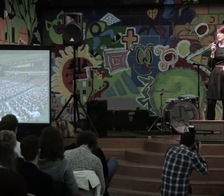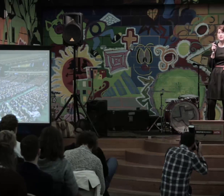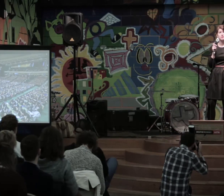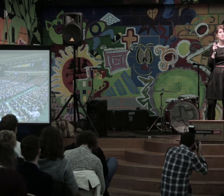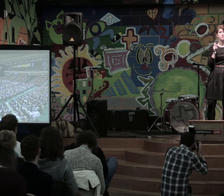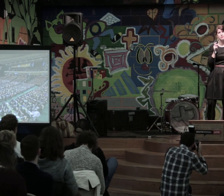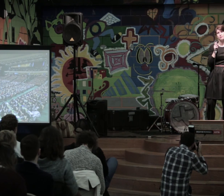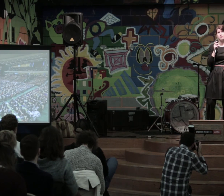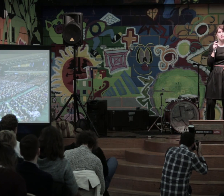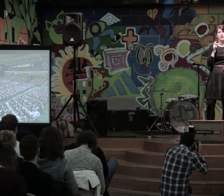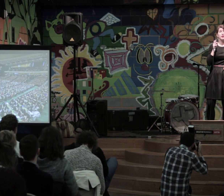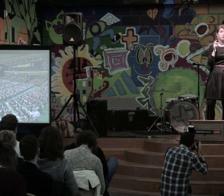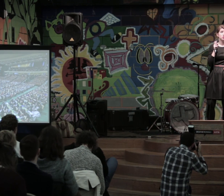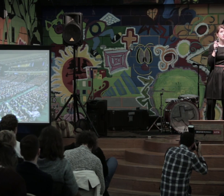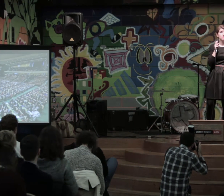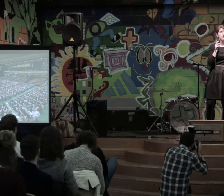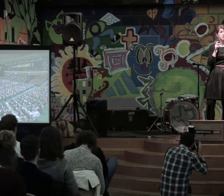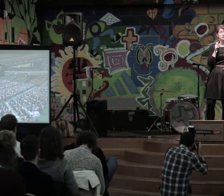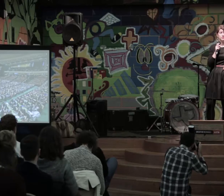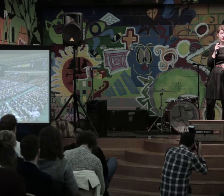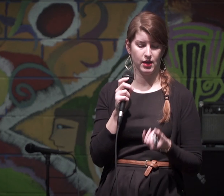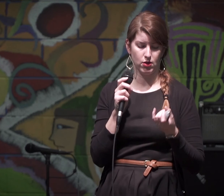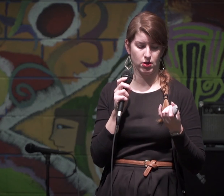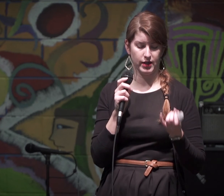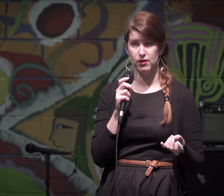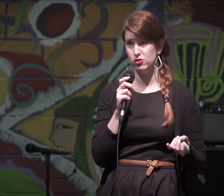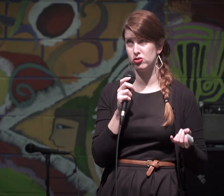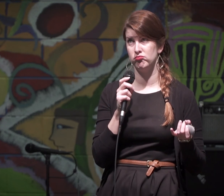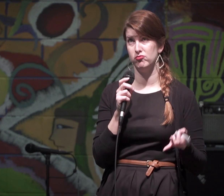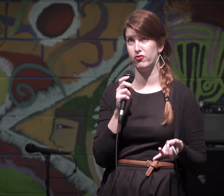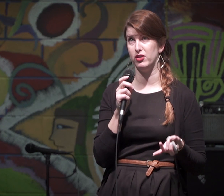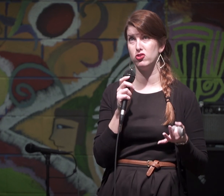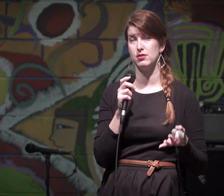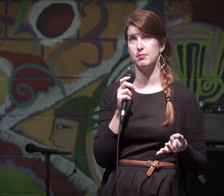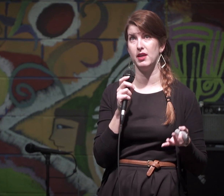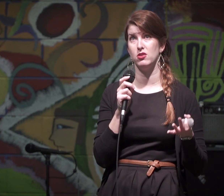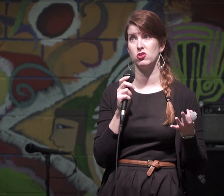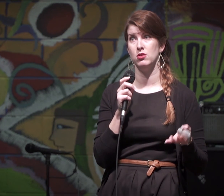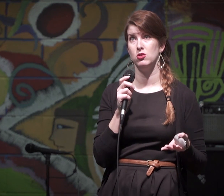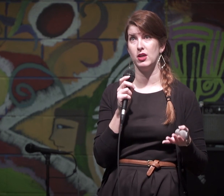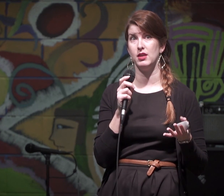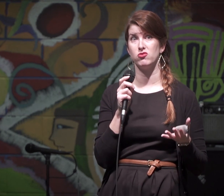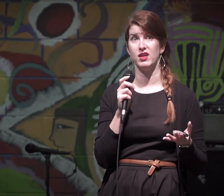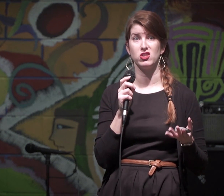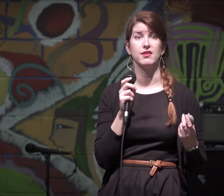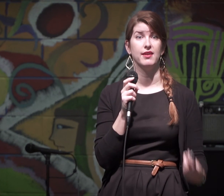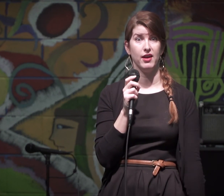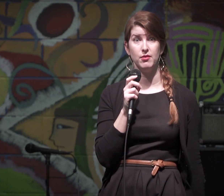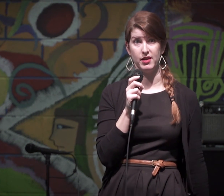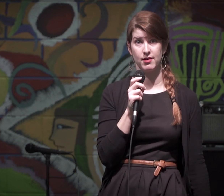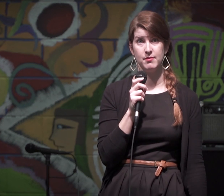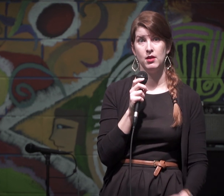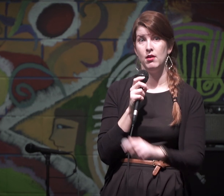has 6 languages that they use. They are English, French, Spanish, Chinese, Russian,